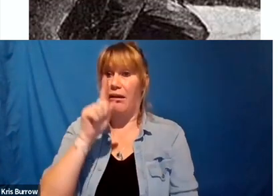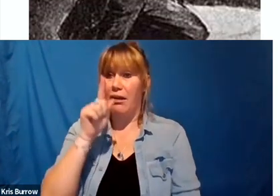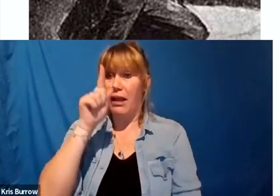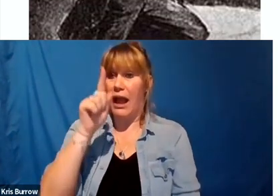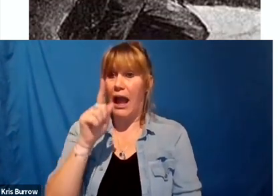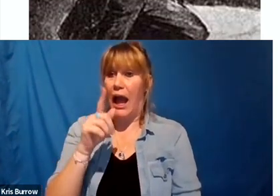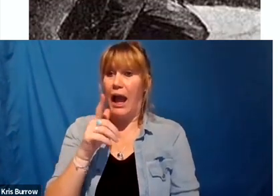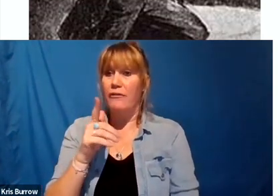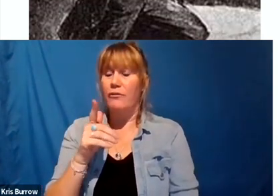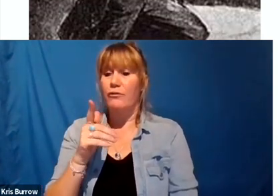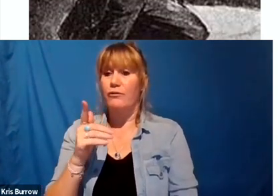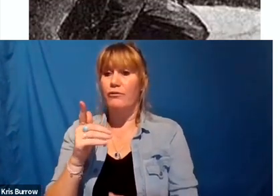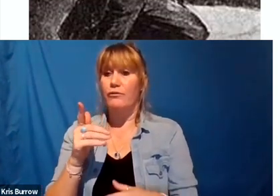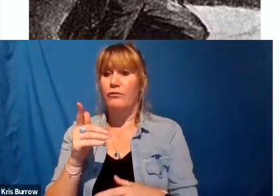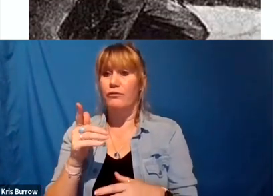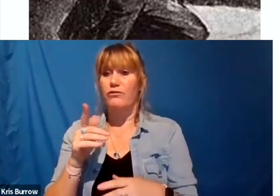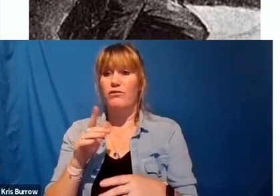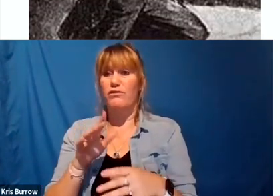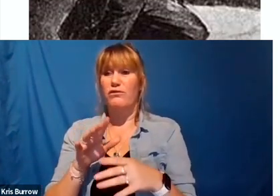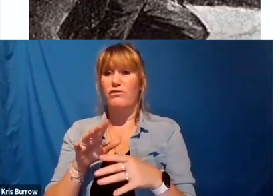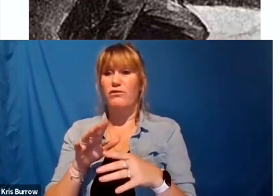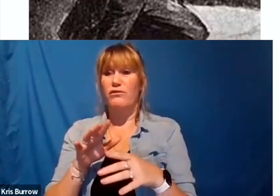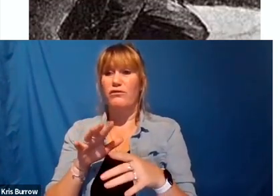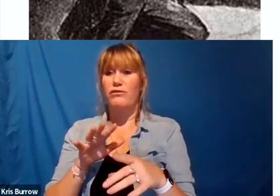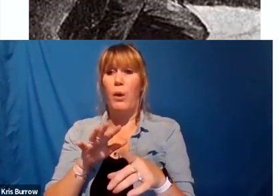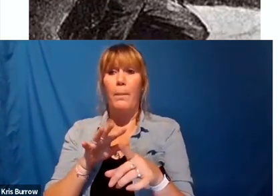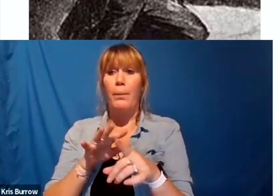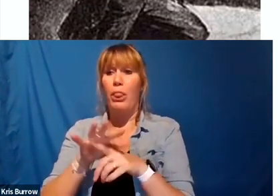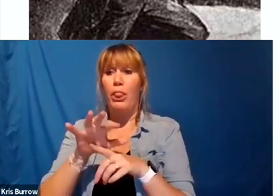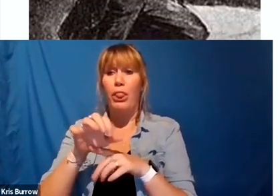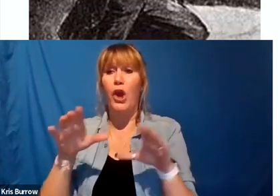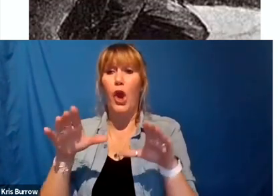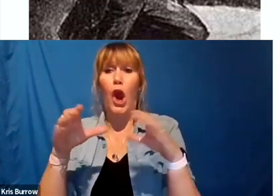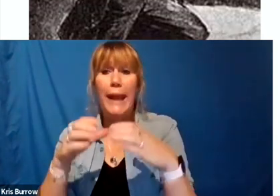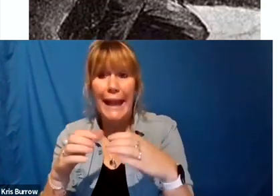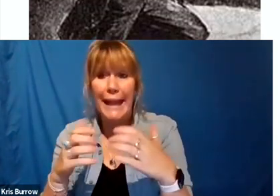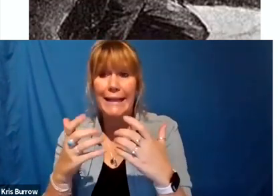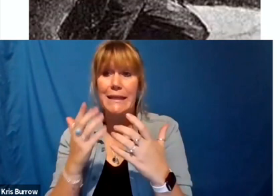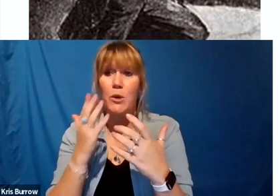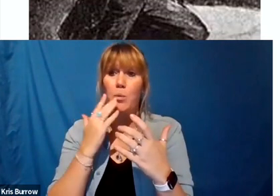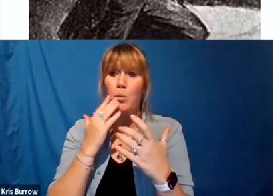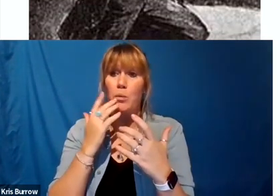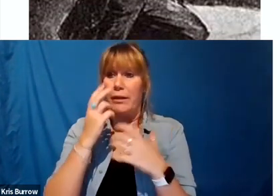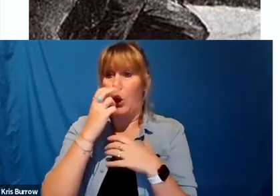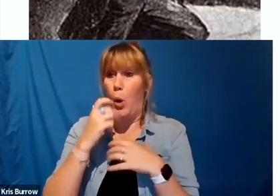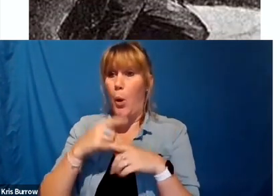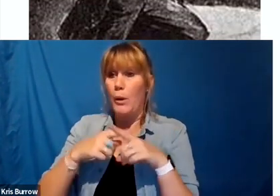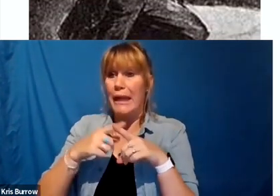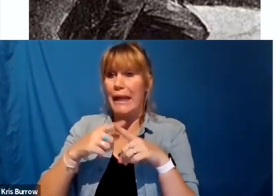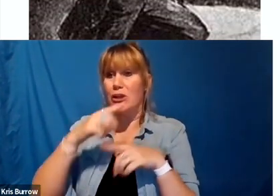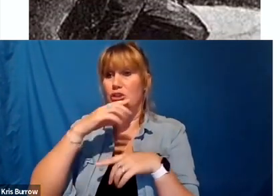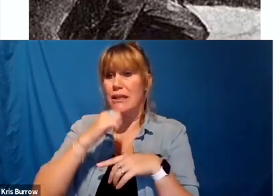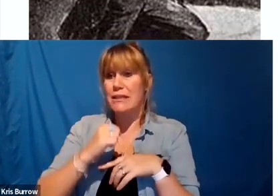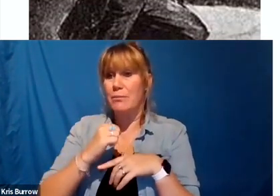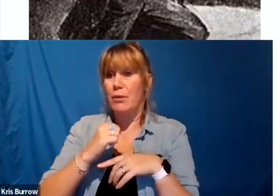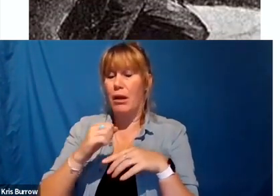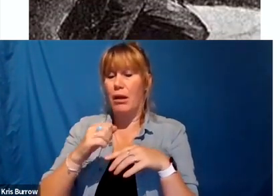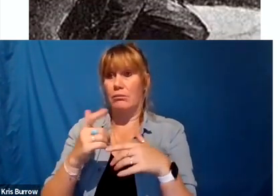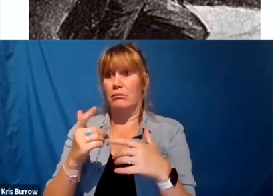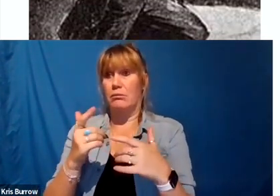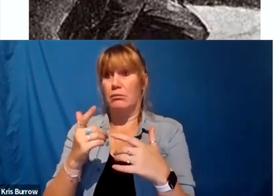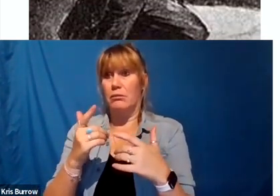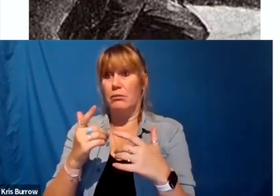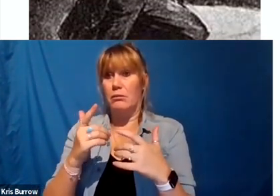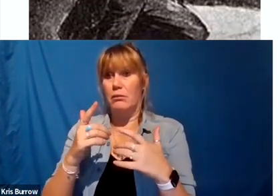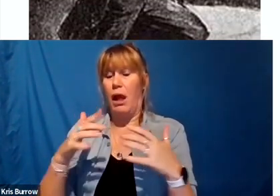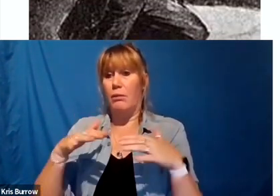madness into the life of an old English gentleman. Also in the Victorian use of the vampire